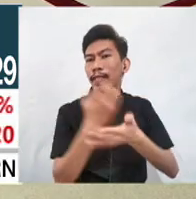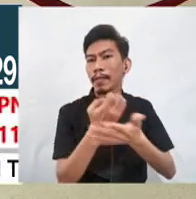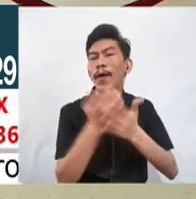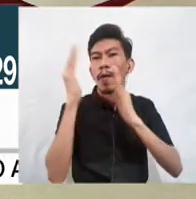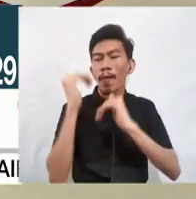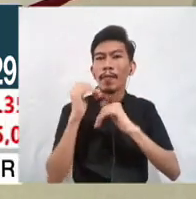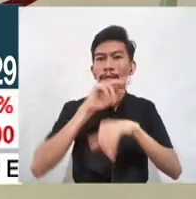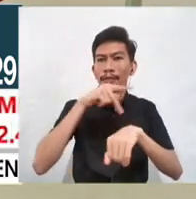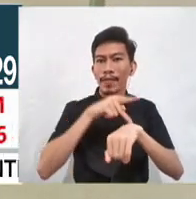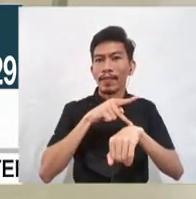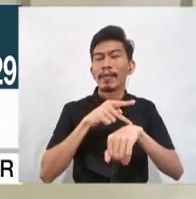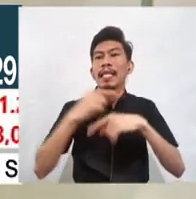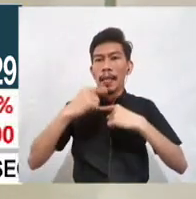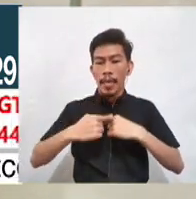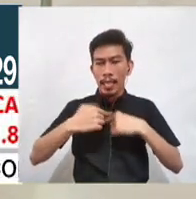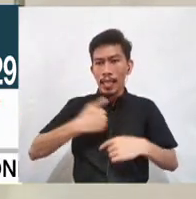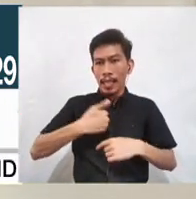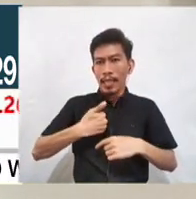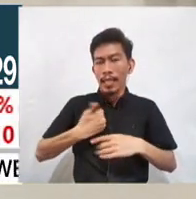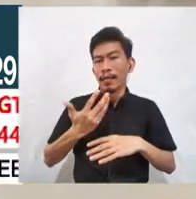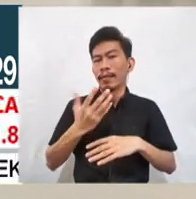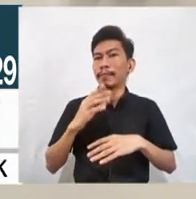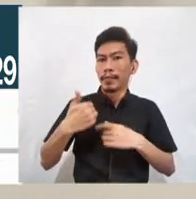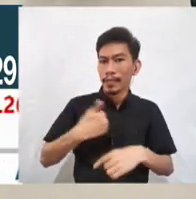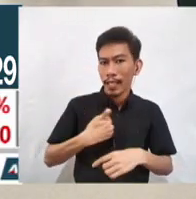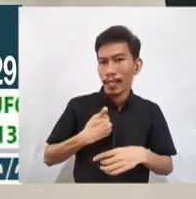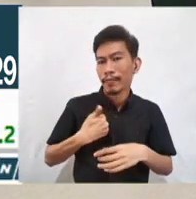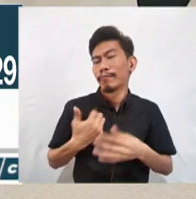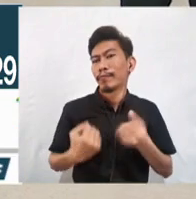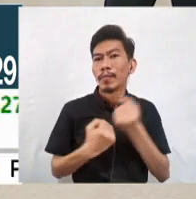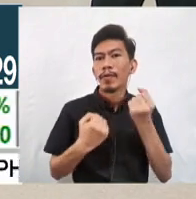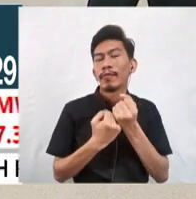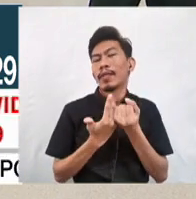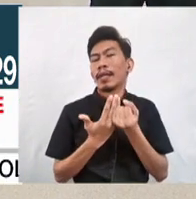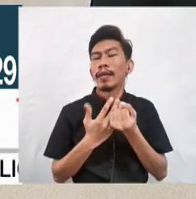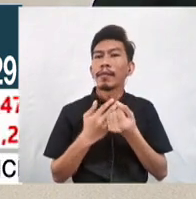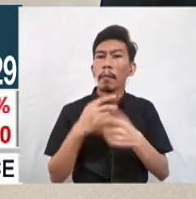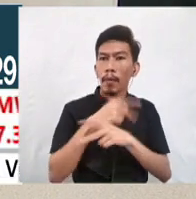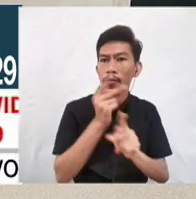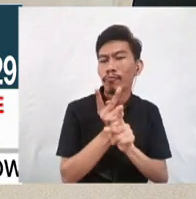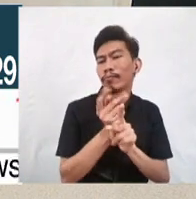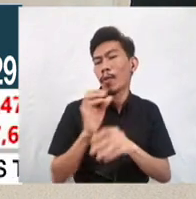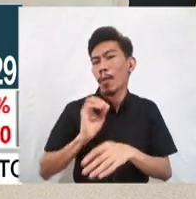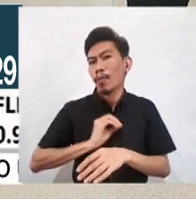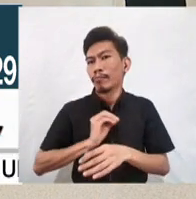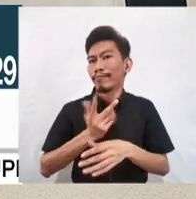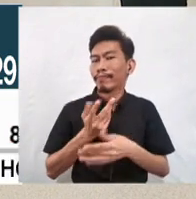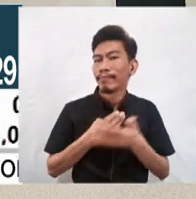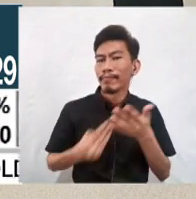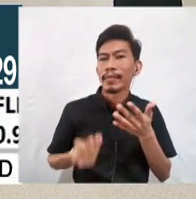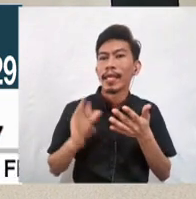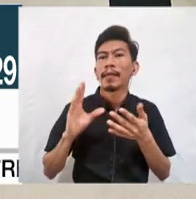also self-reliant, mm-hmm. self-sustaining, mm-hmm. and resource generating, and ultimately we become an